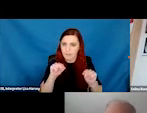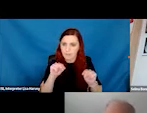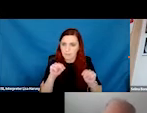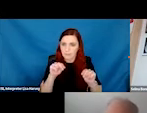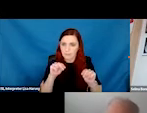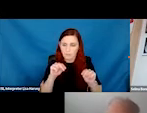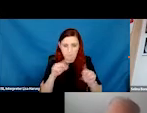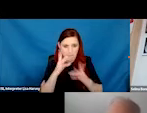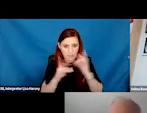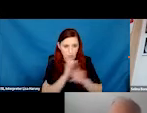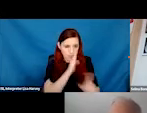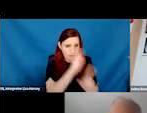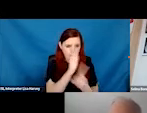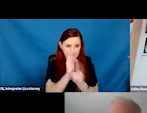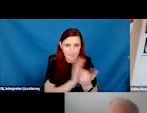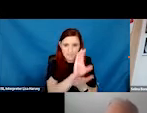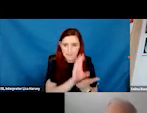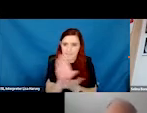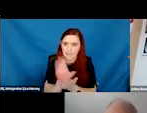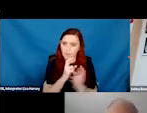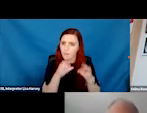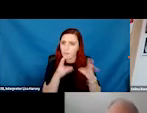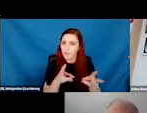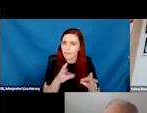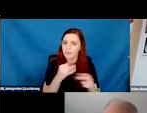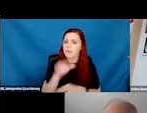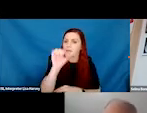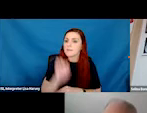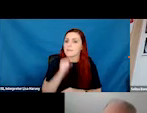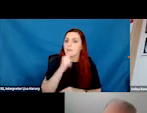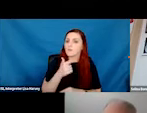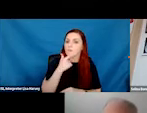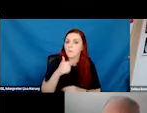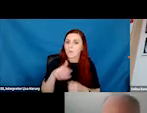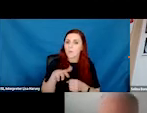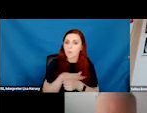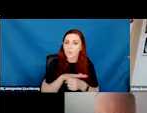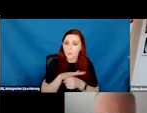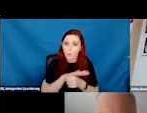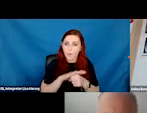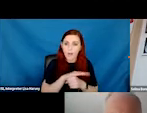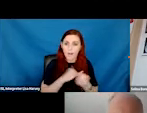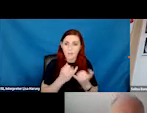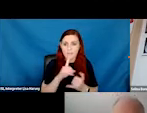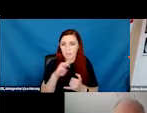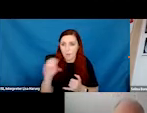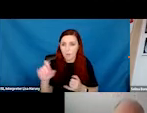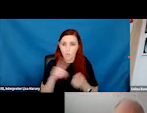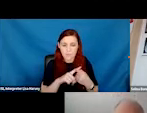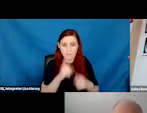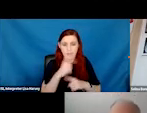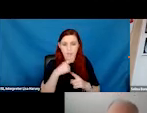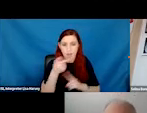in appropriate ways. In South Dublin, local structures such as the Public Participation Network and our Disability Advisory